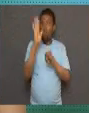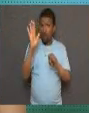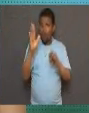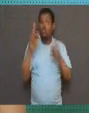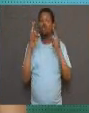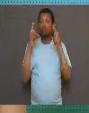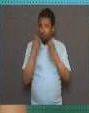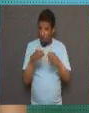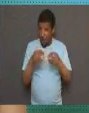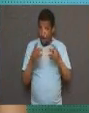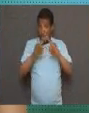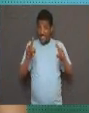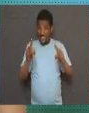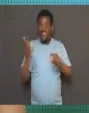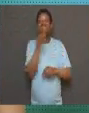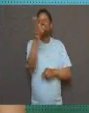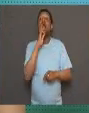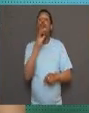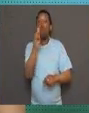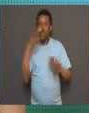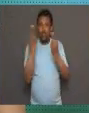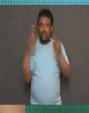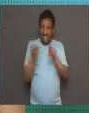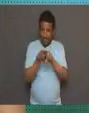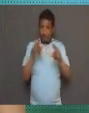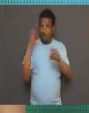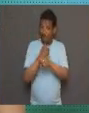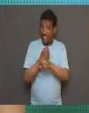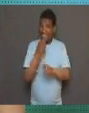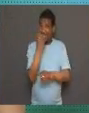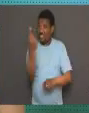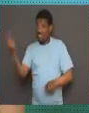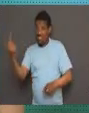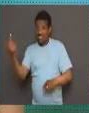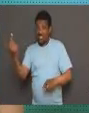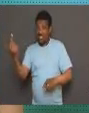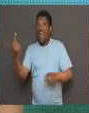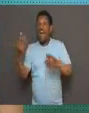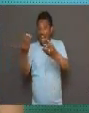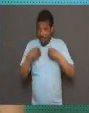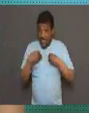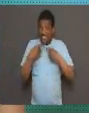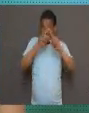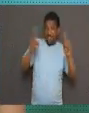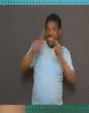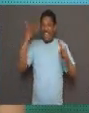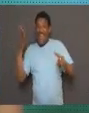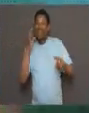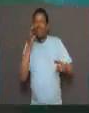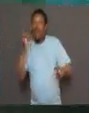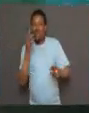the same purposes. Each offers different kinds of